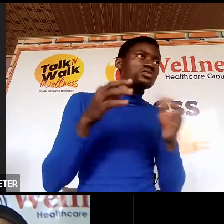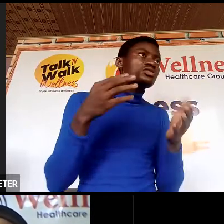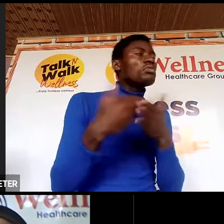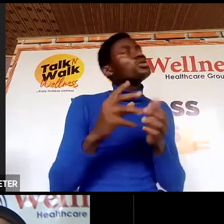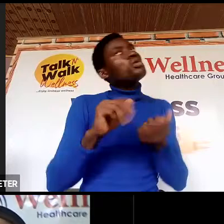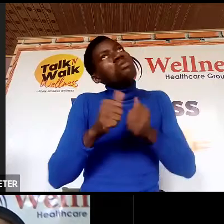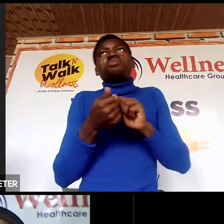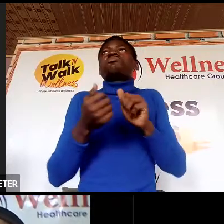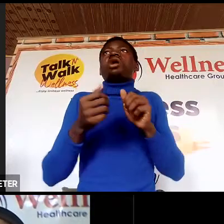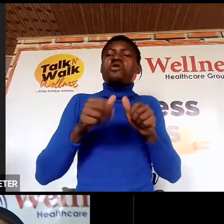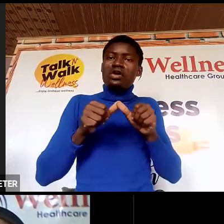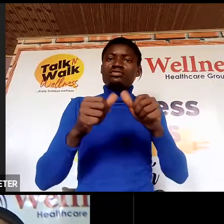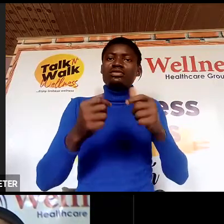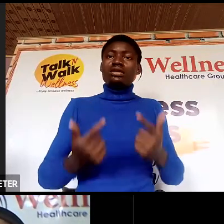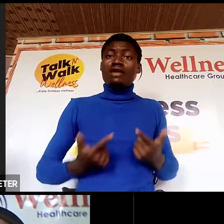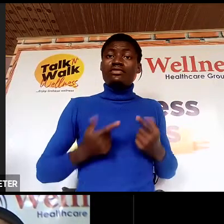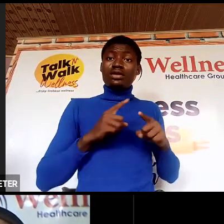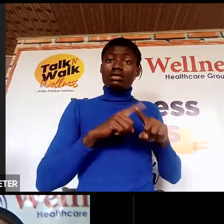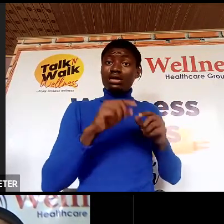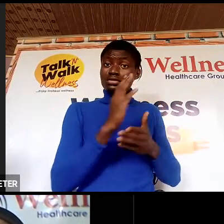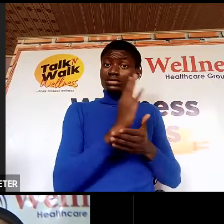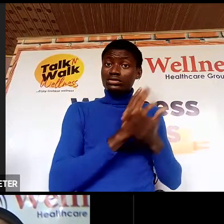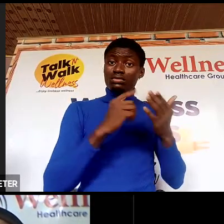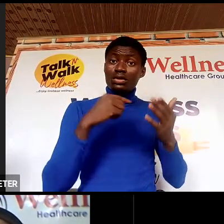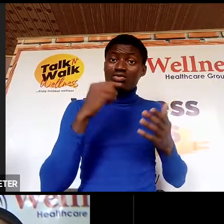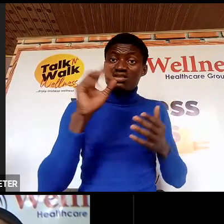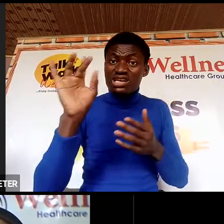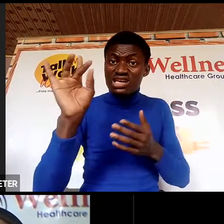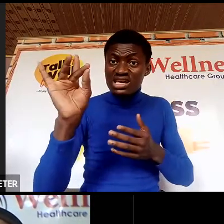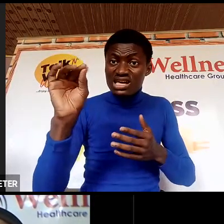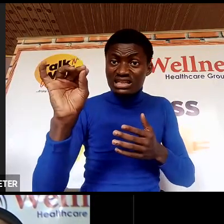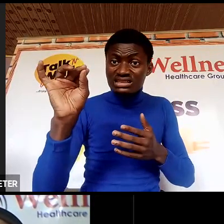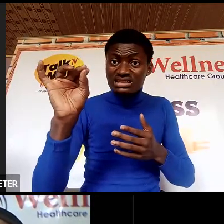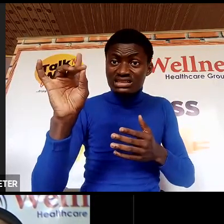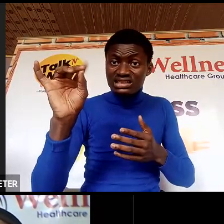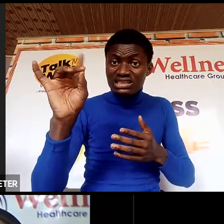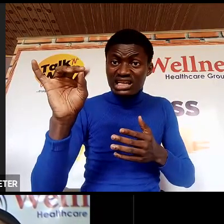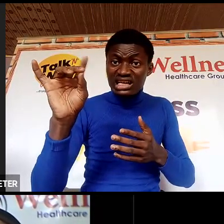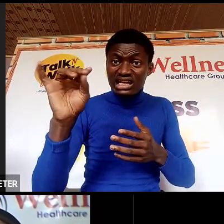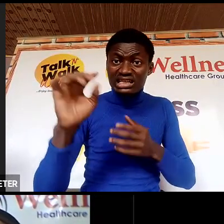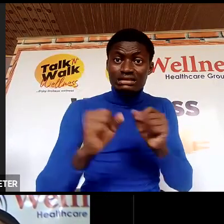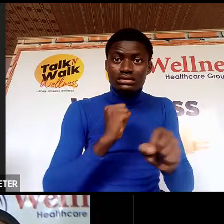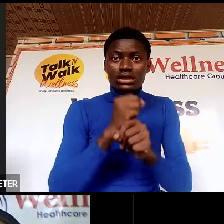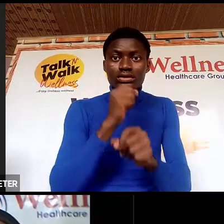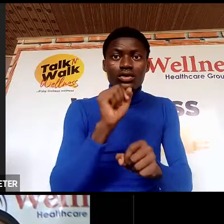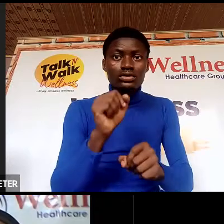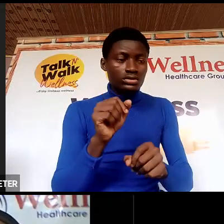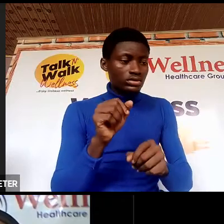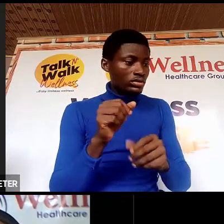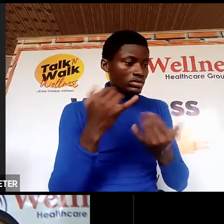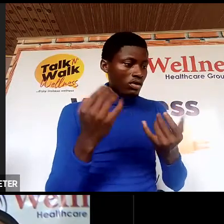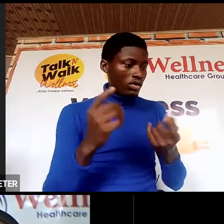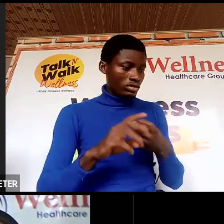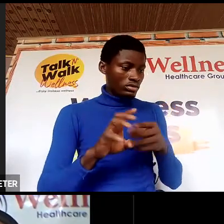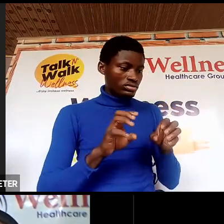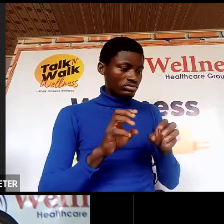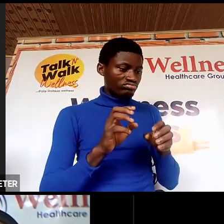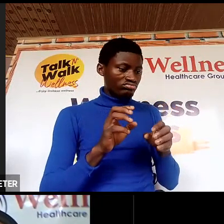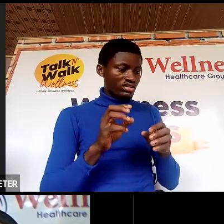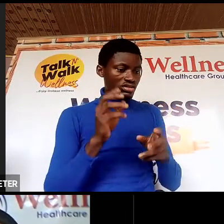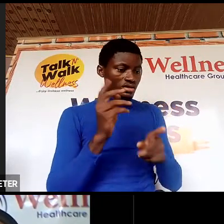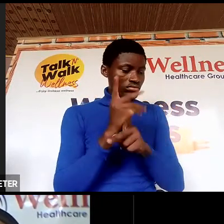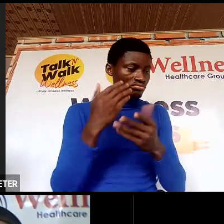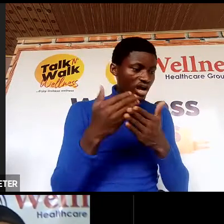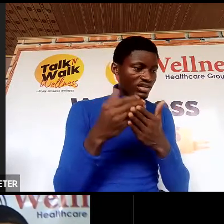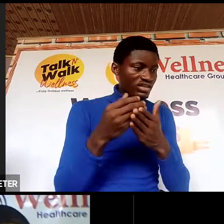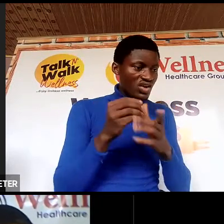risk and will be looking for a fixed deposit amount that will just be giving small interest. Some people are risk takers based